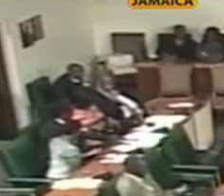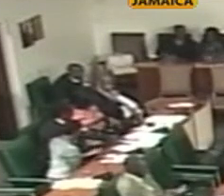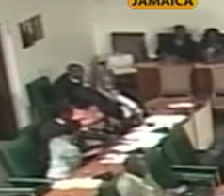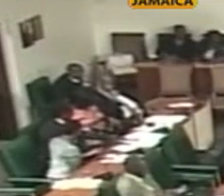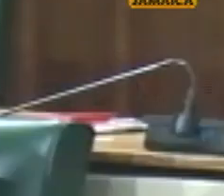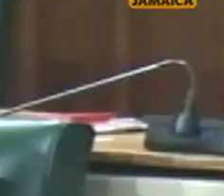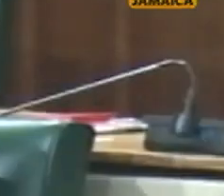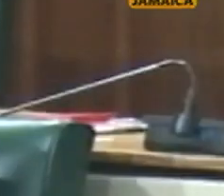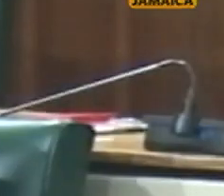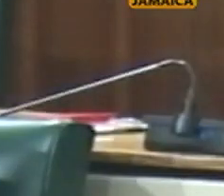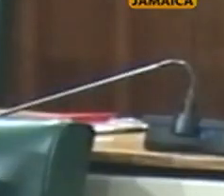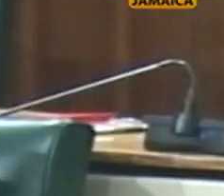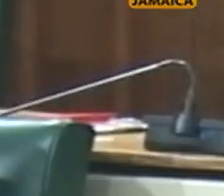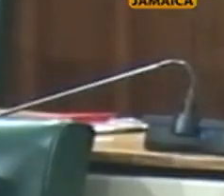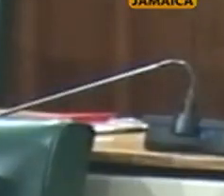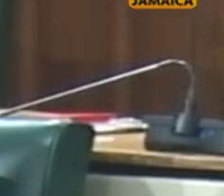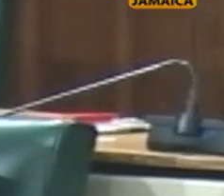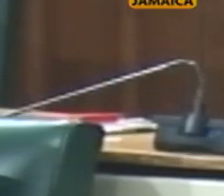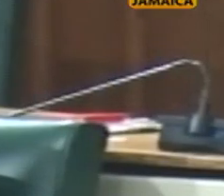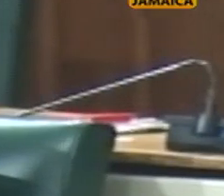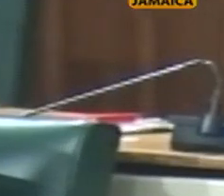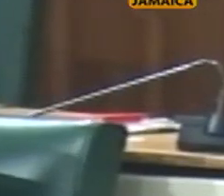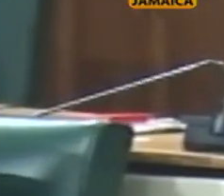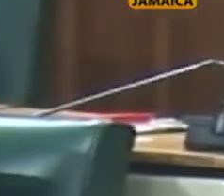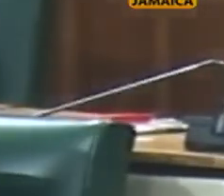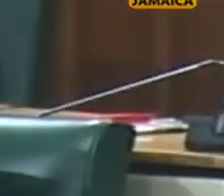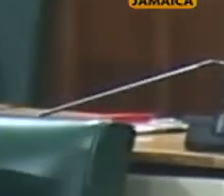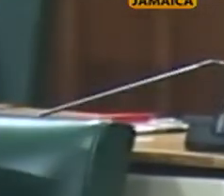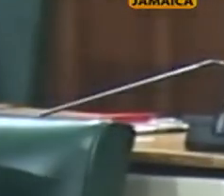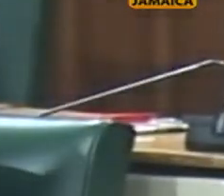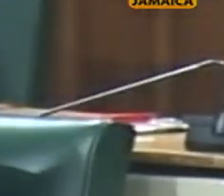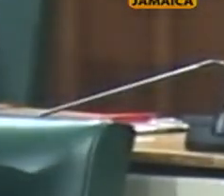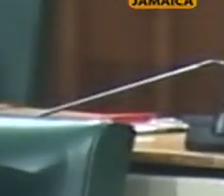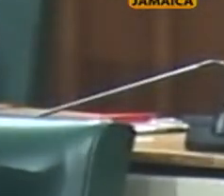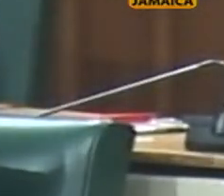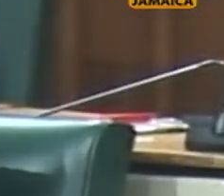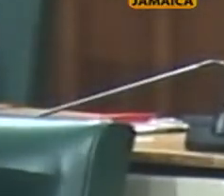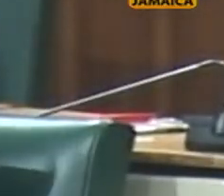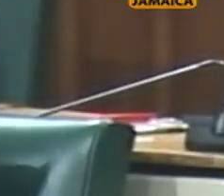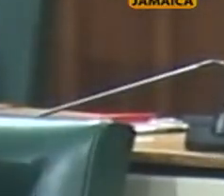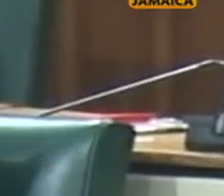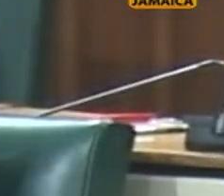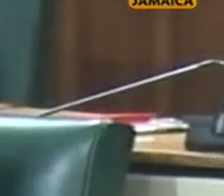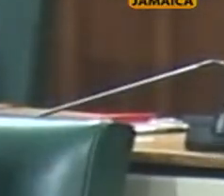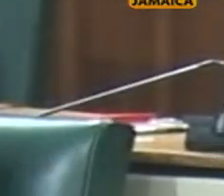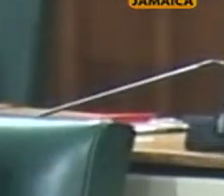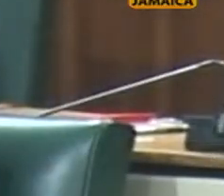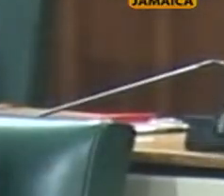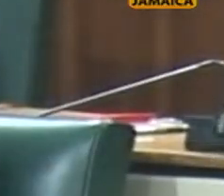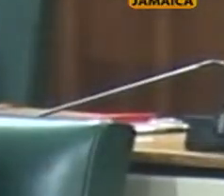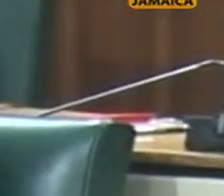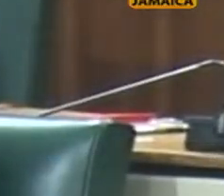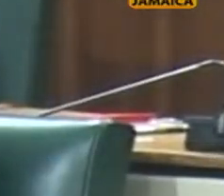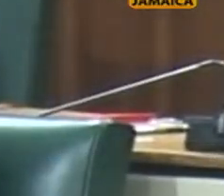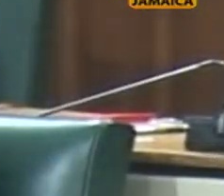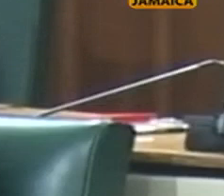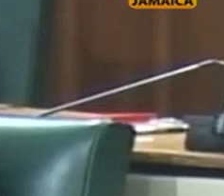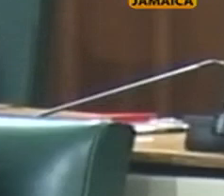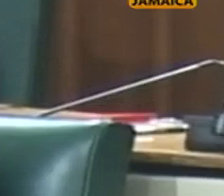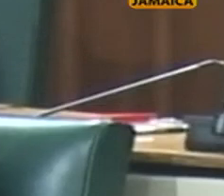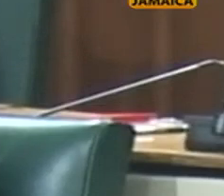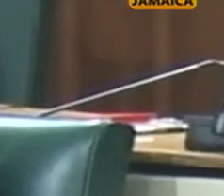Mr. Speaker, I now move for the suspension of standing orders to enable me to take the motion, note of which I gave earlier.